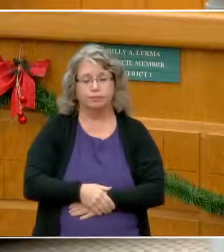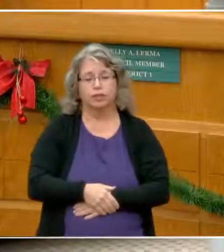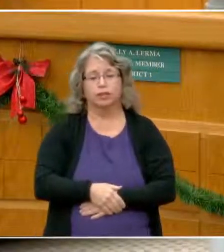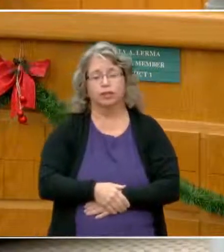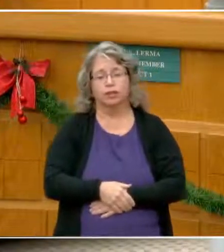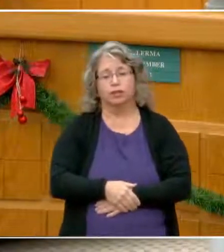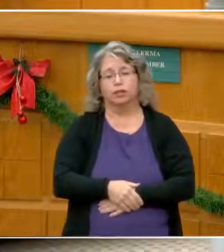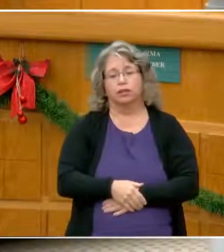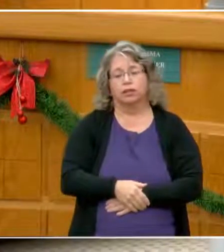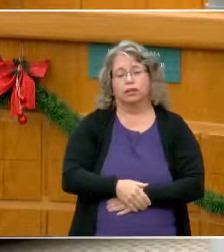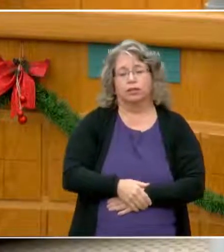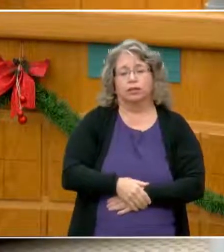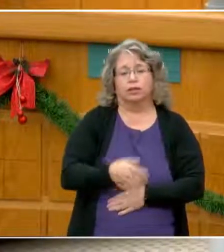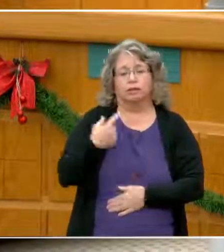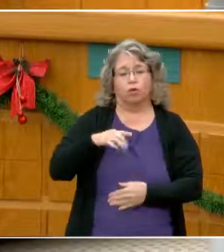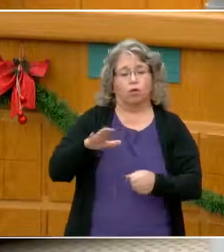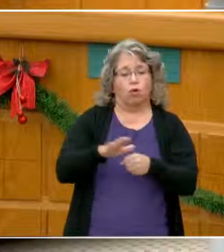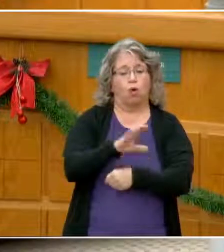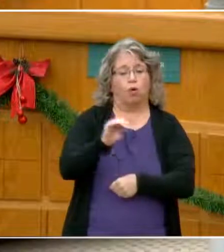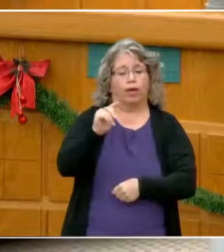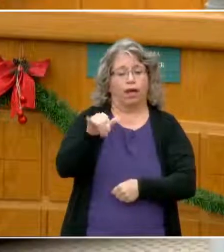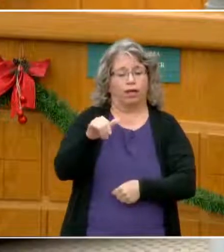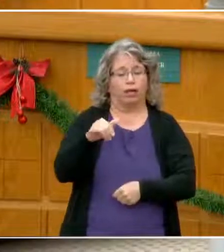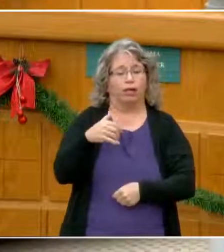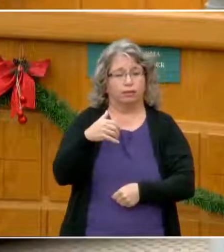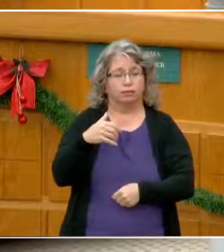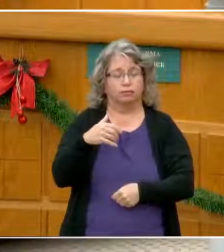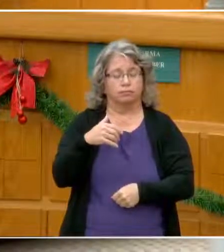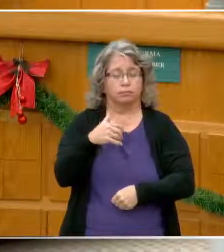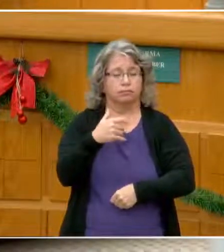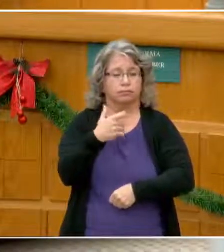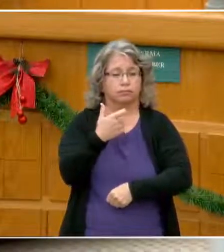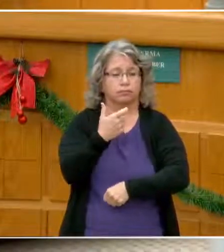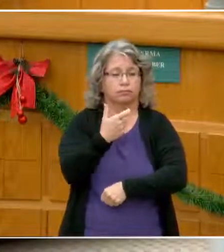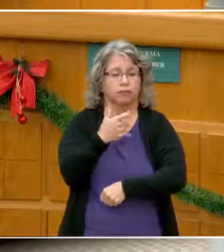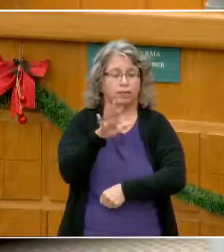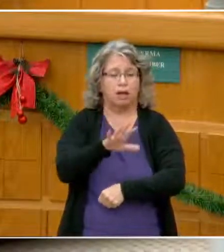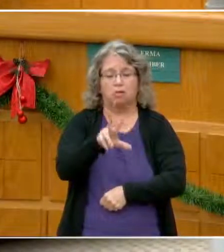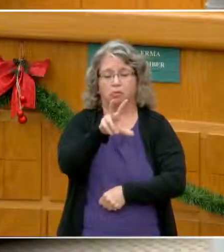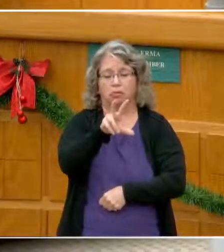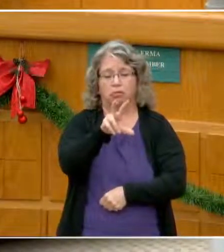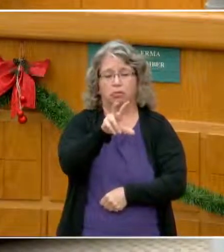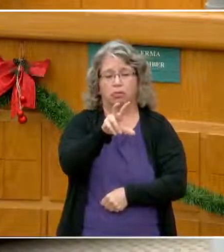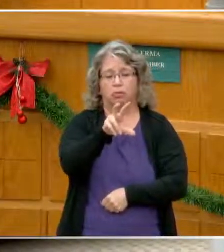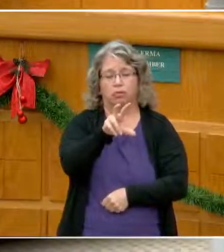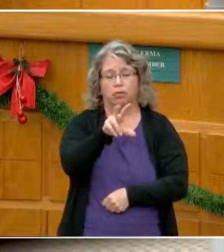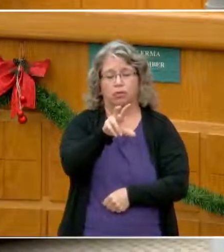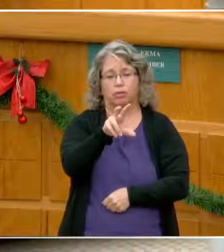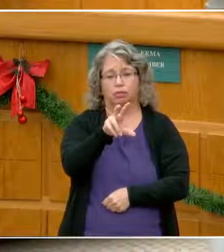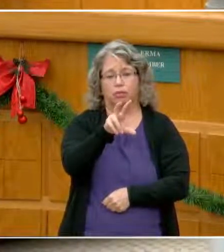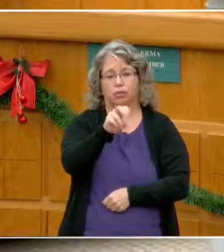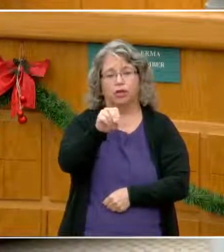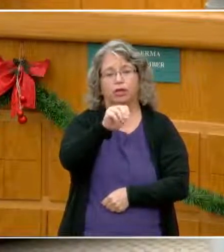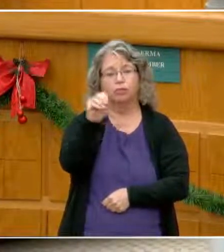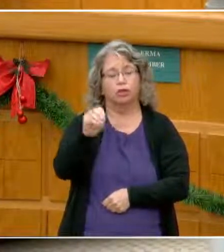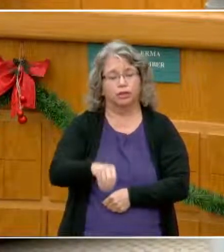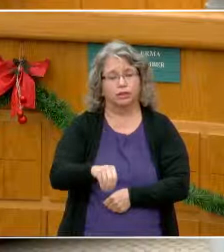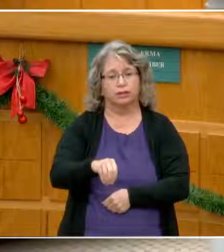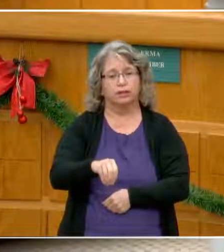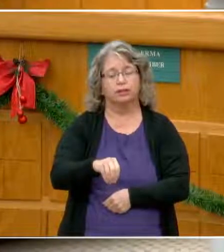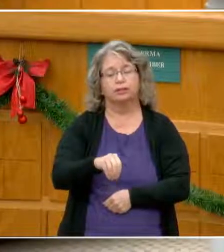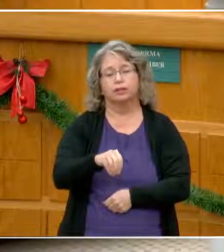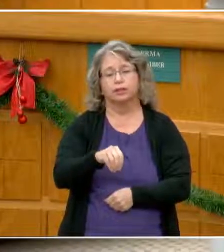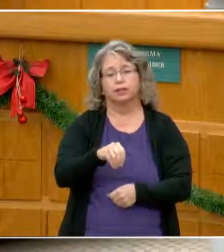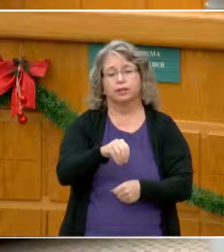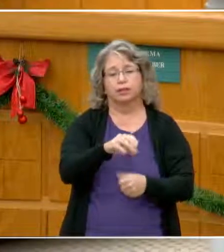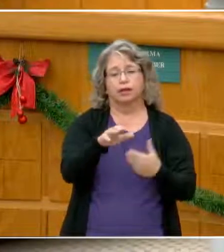So your health district has done the majority of those. We're about 30% of the fully vaccinated folks have been boosted.